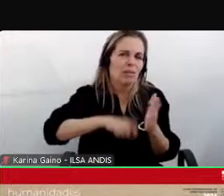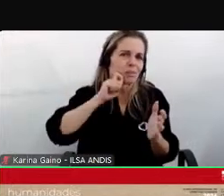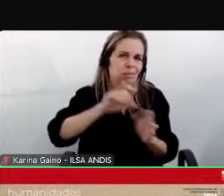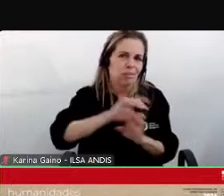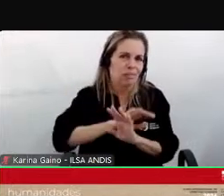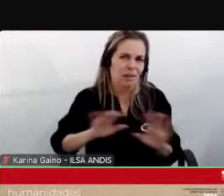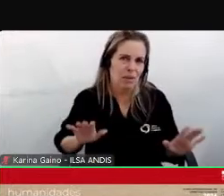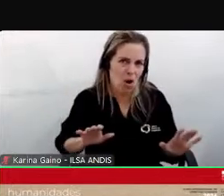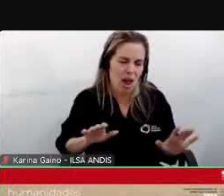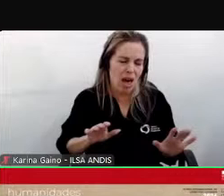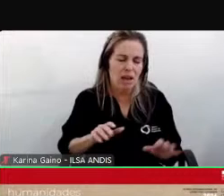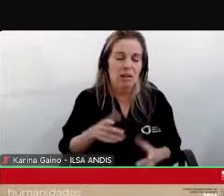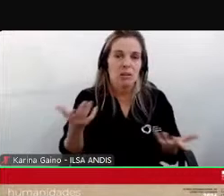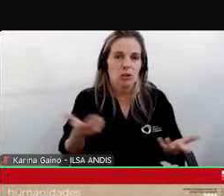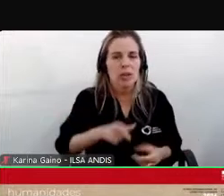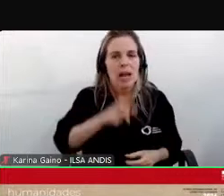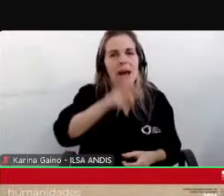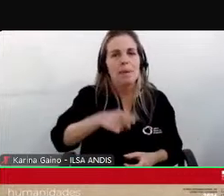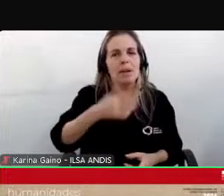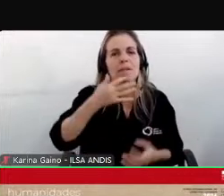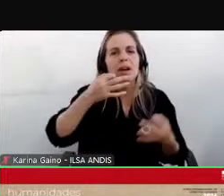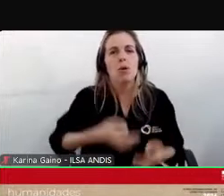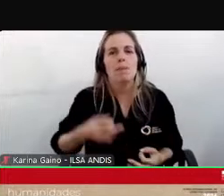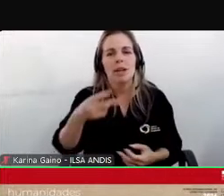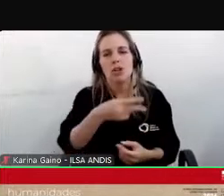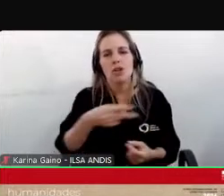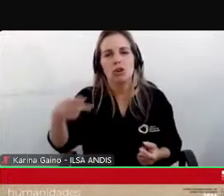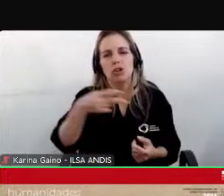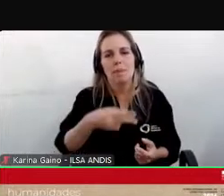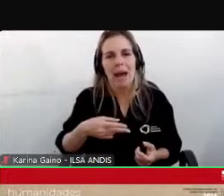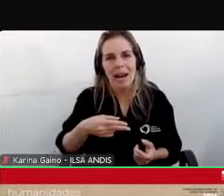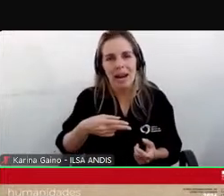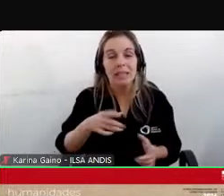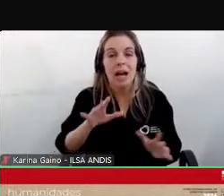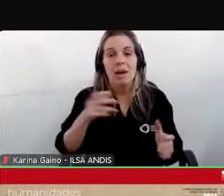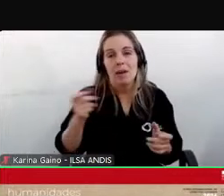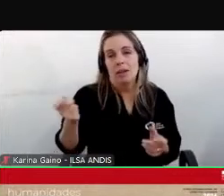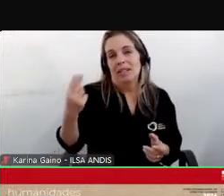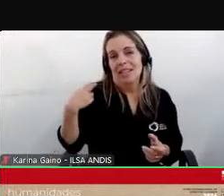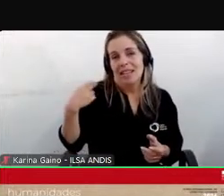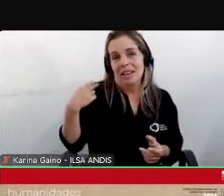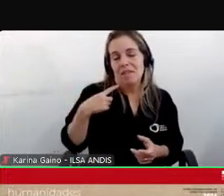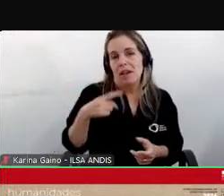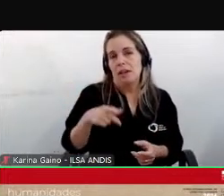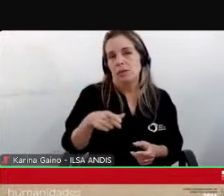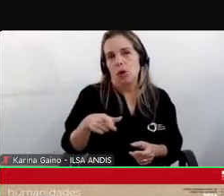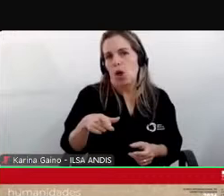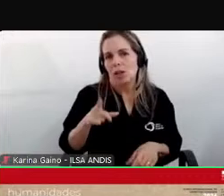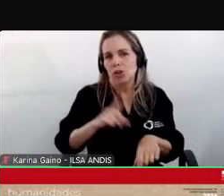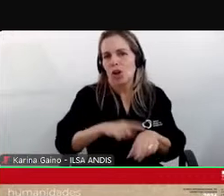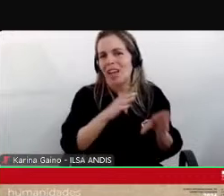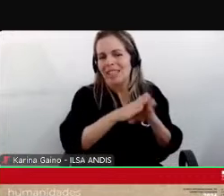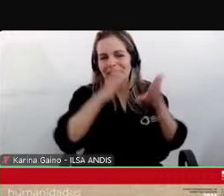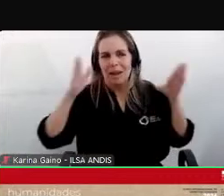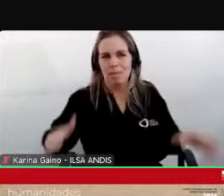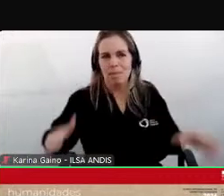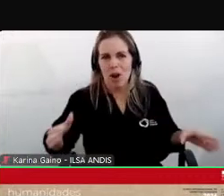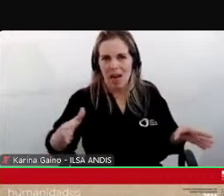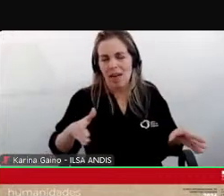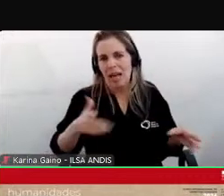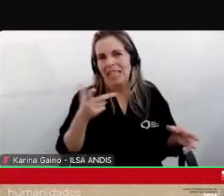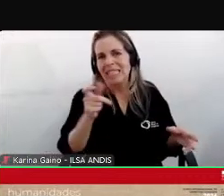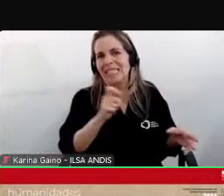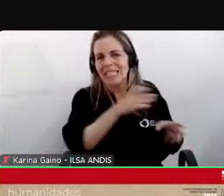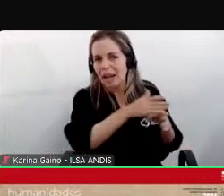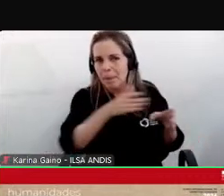their whole 90-day contracts or the whole harvest season. That's generally sort of the types of withholding of wages that we see. There was also that